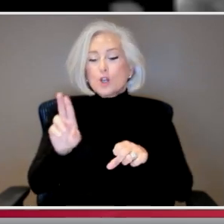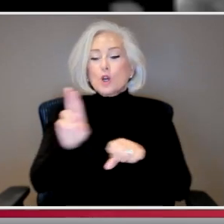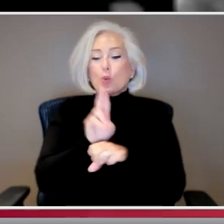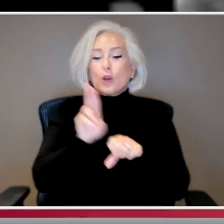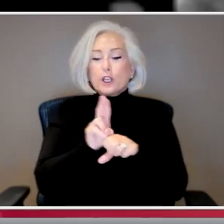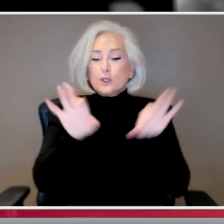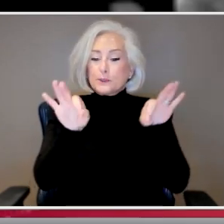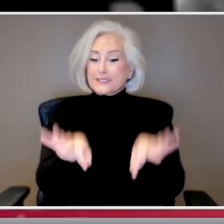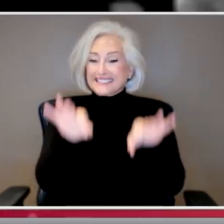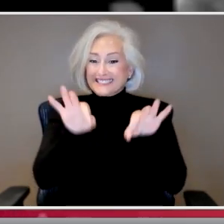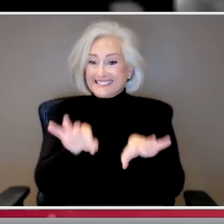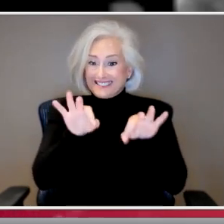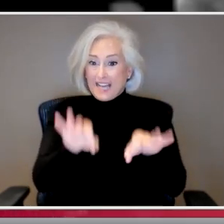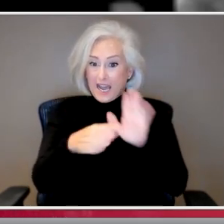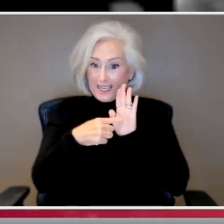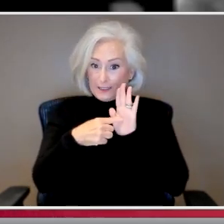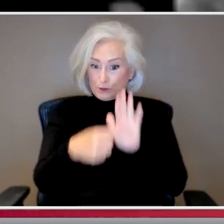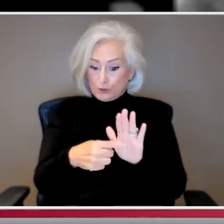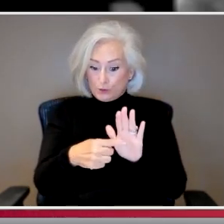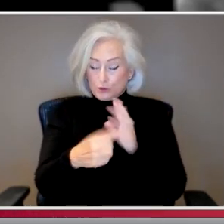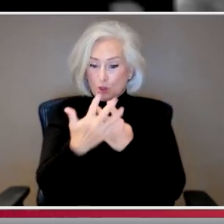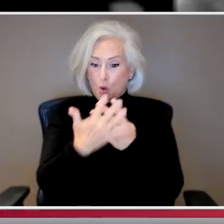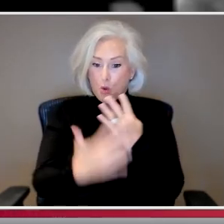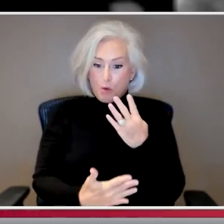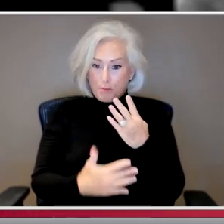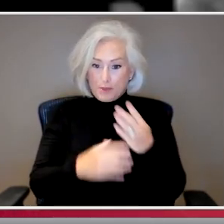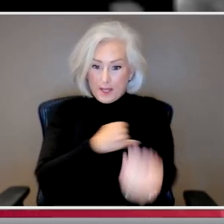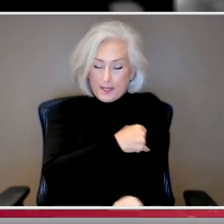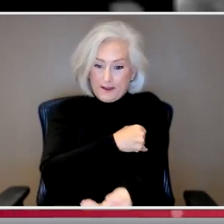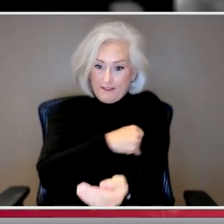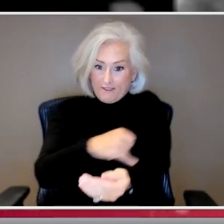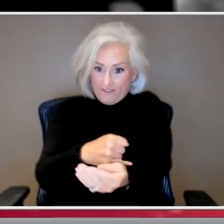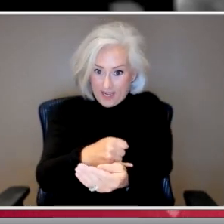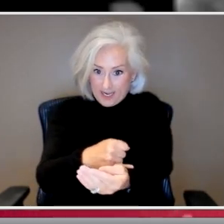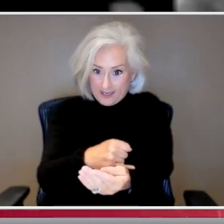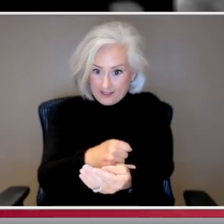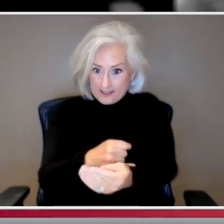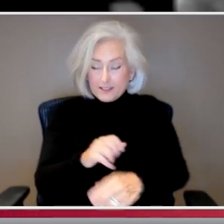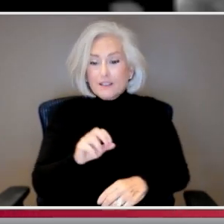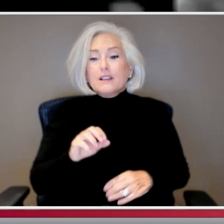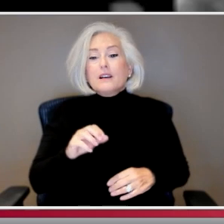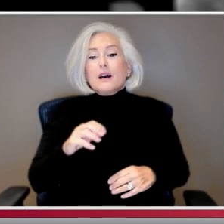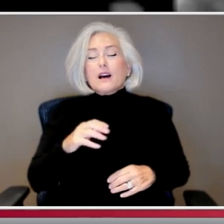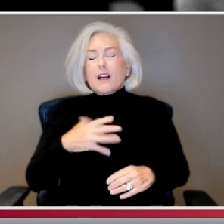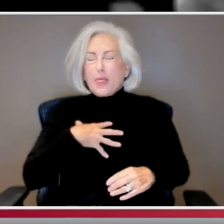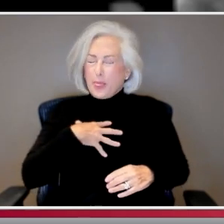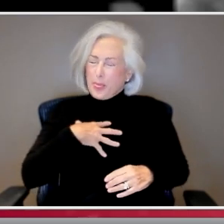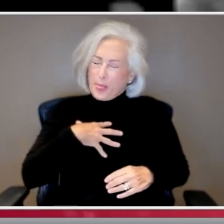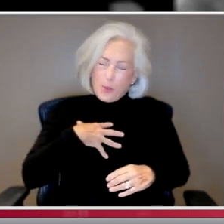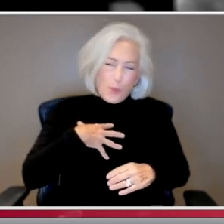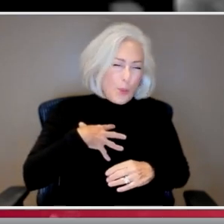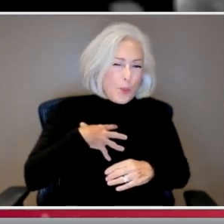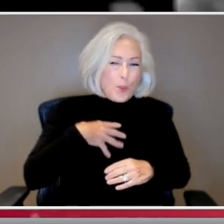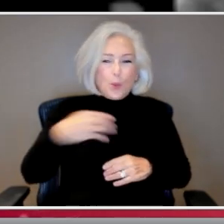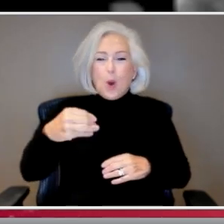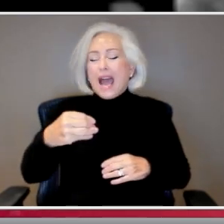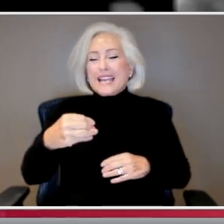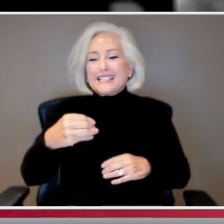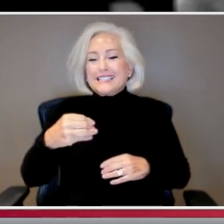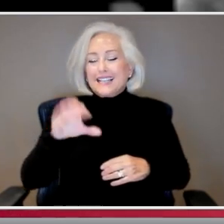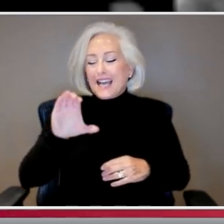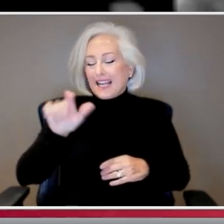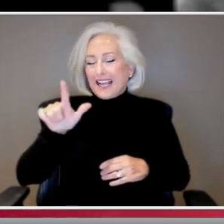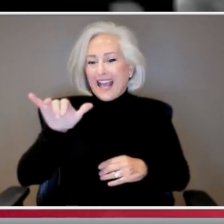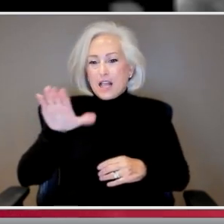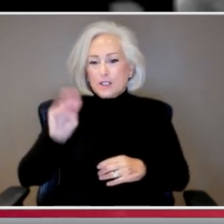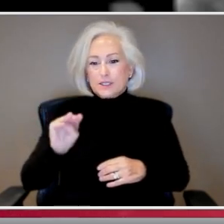on the left side, that is her ascending aorta, and then the bright white, which is the same density as bone, is actually calcium buildup. So